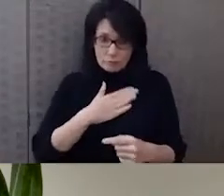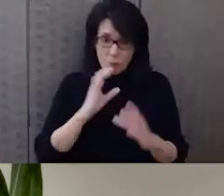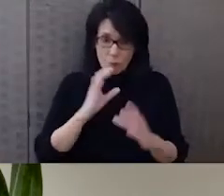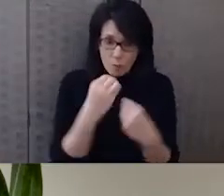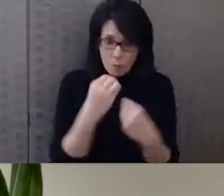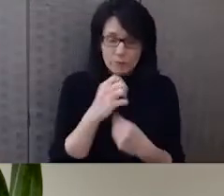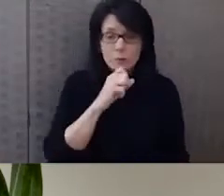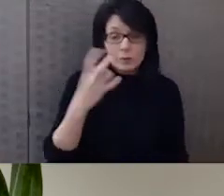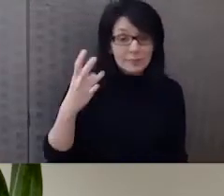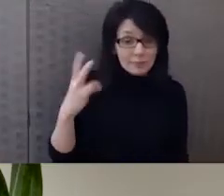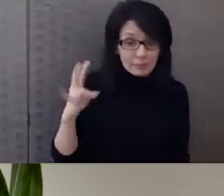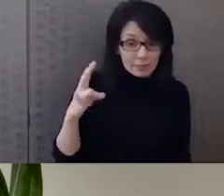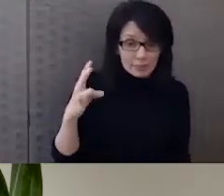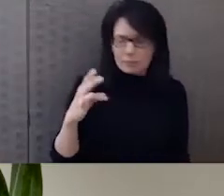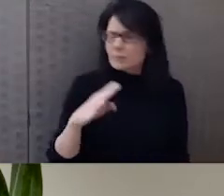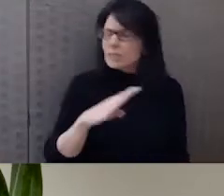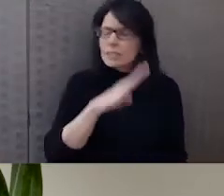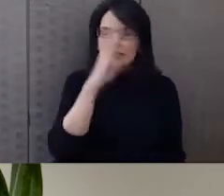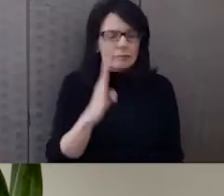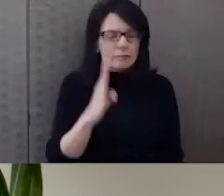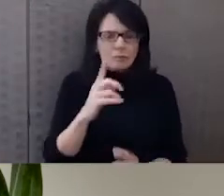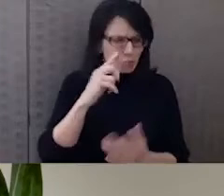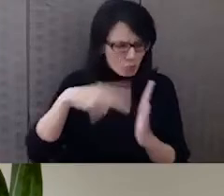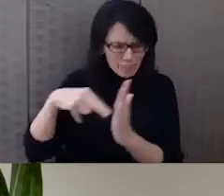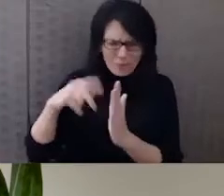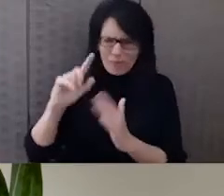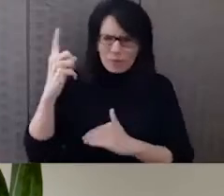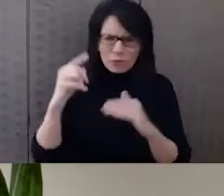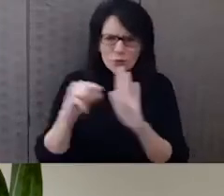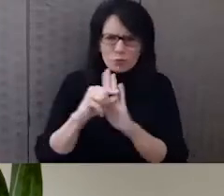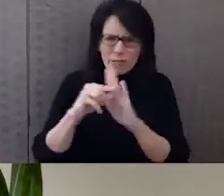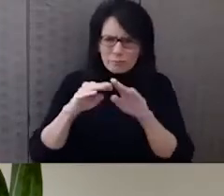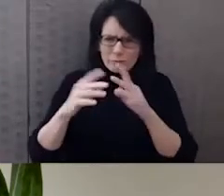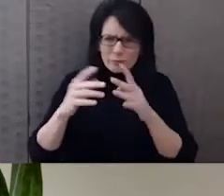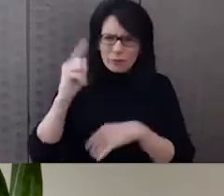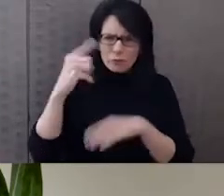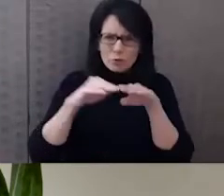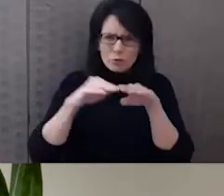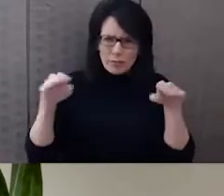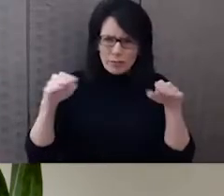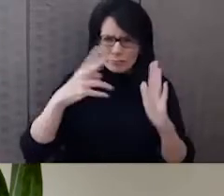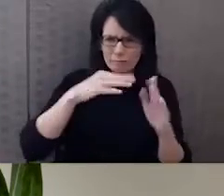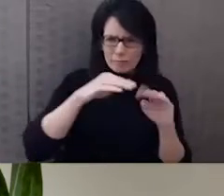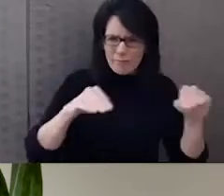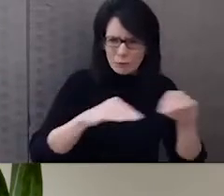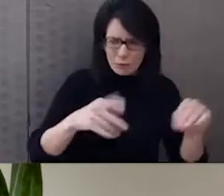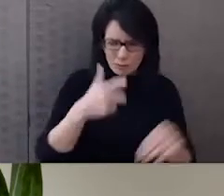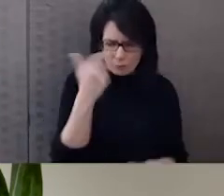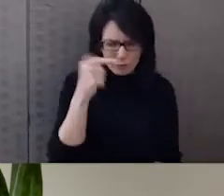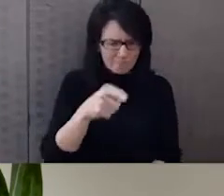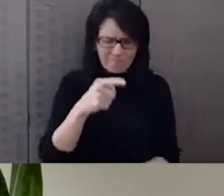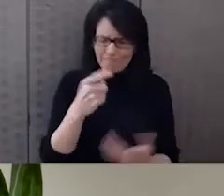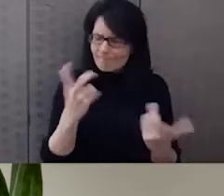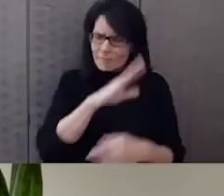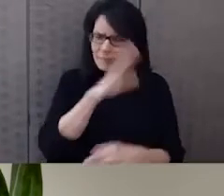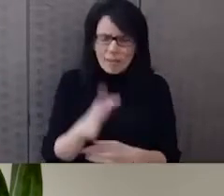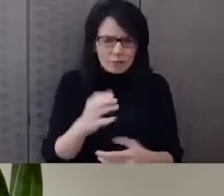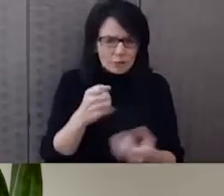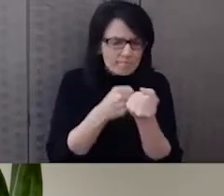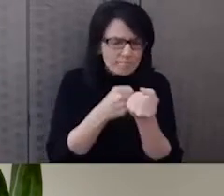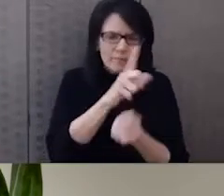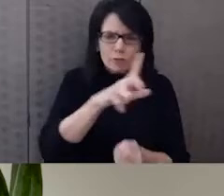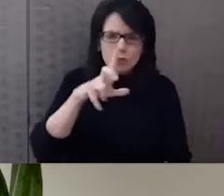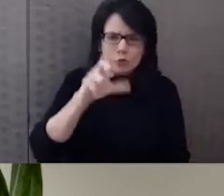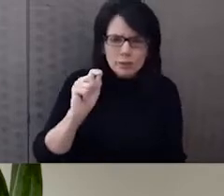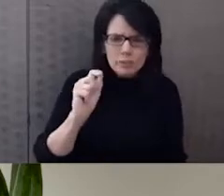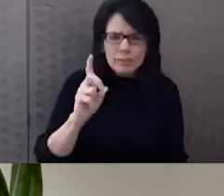support he needed to address his learning disability. We had taken his case to a hearing and gotten him specialized reading instruction, as